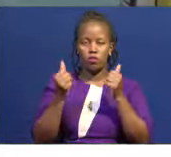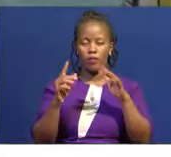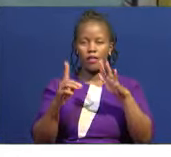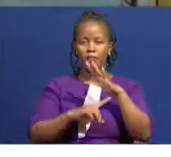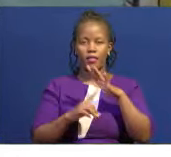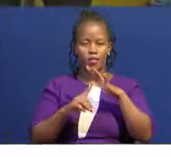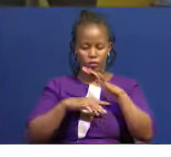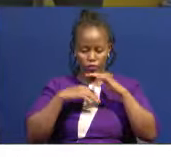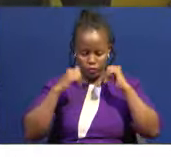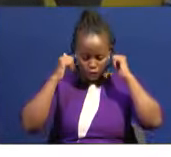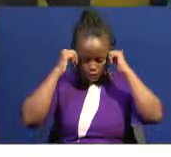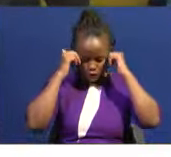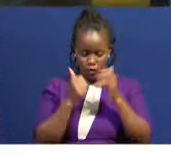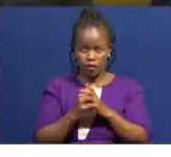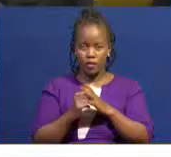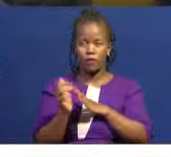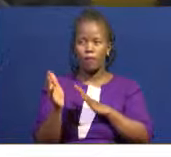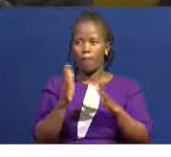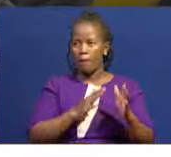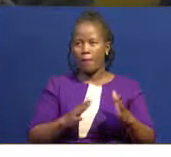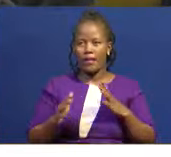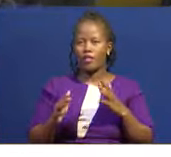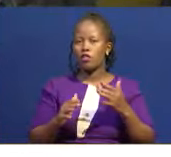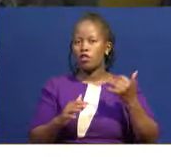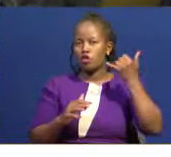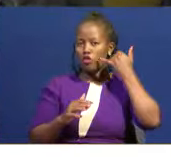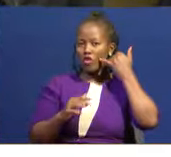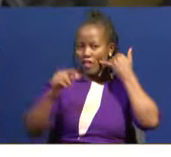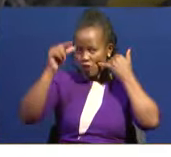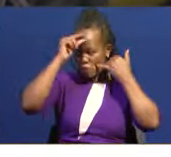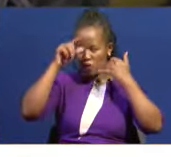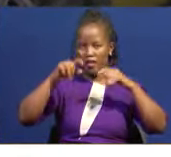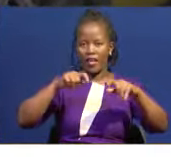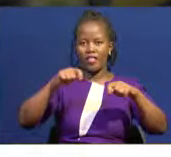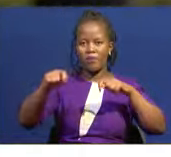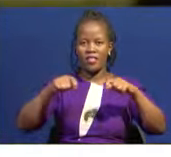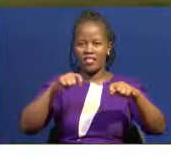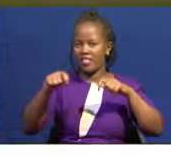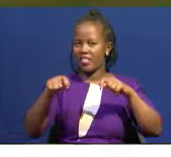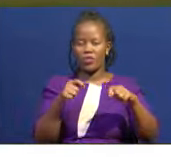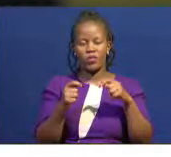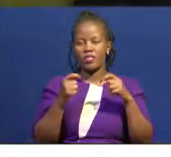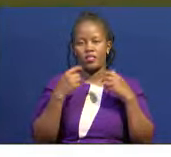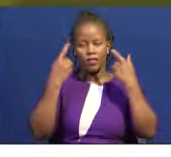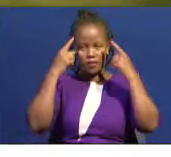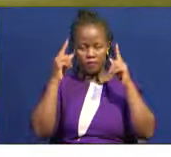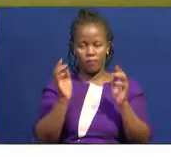of Education. Efforts to contact the school administration regarding the issue were futile.